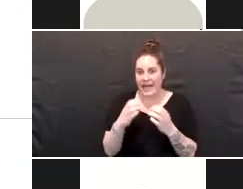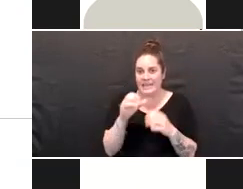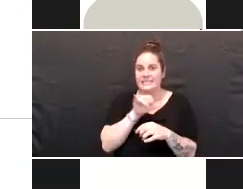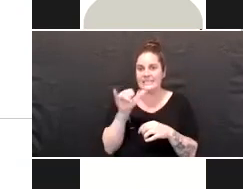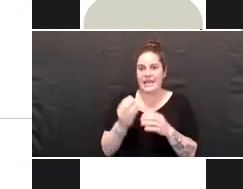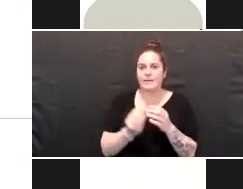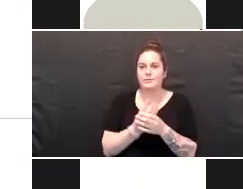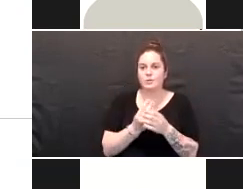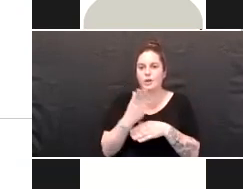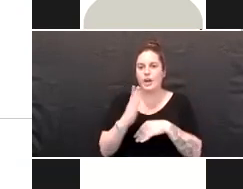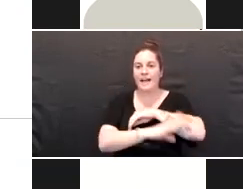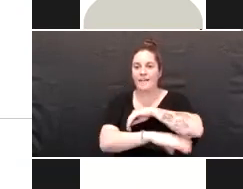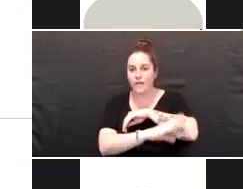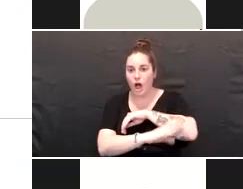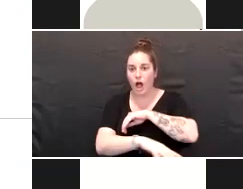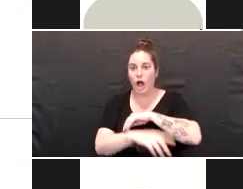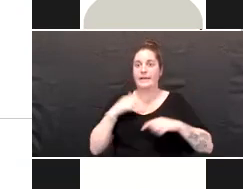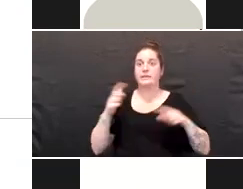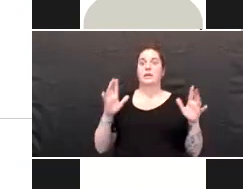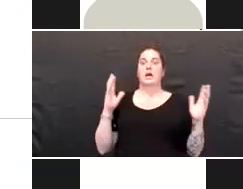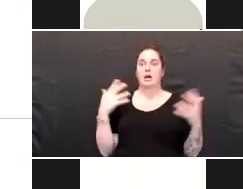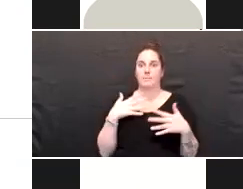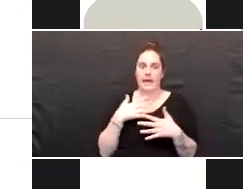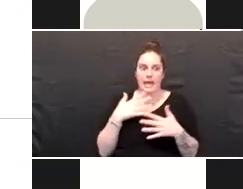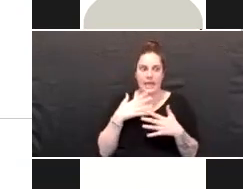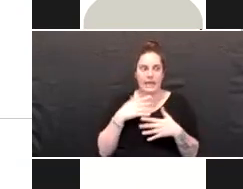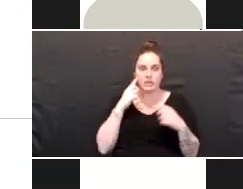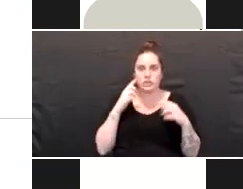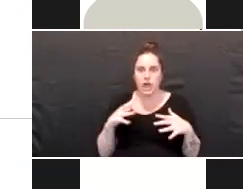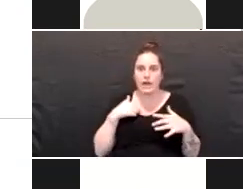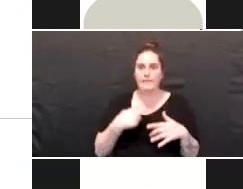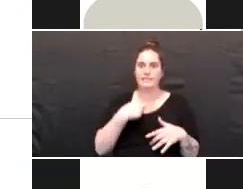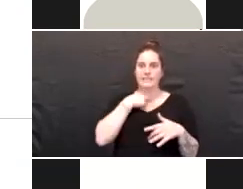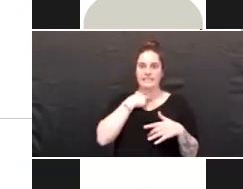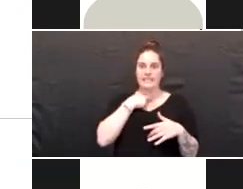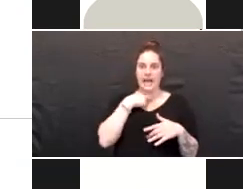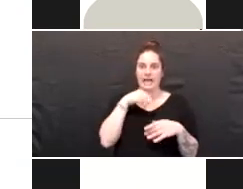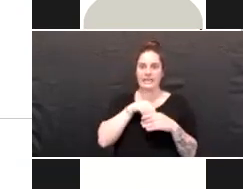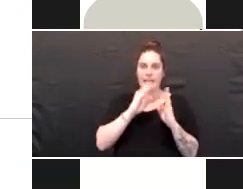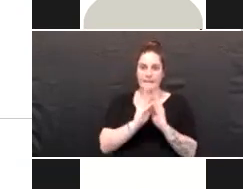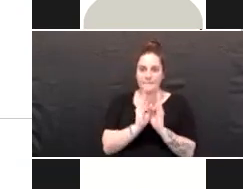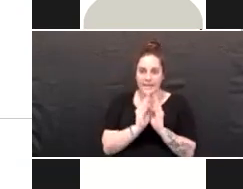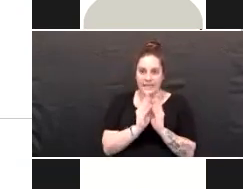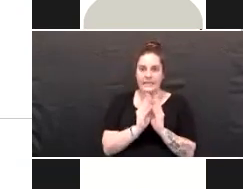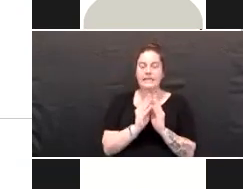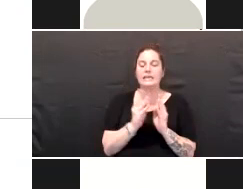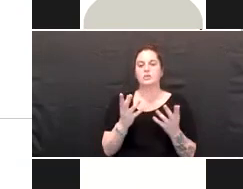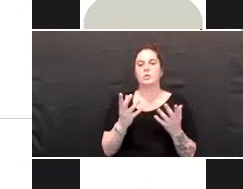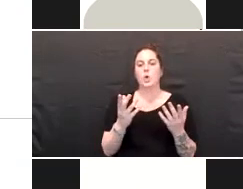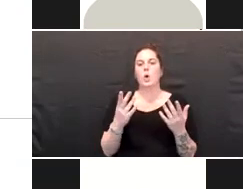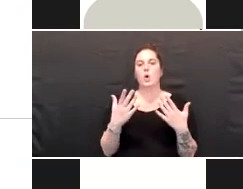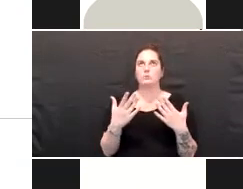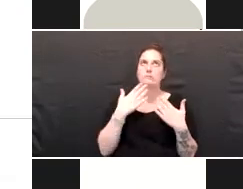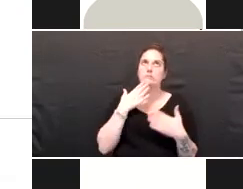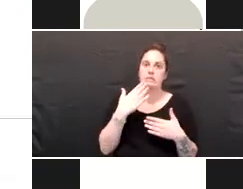semester, and I was kind of panicking because I was stuck in a meeting. But thankfully,